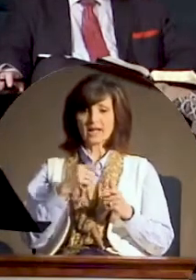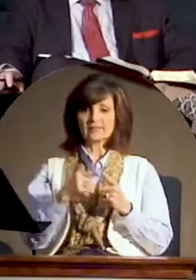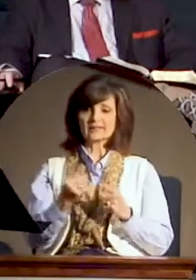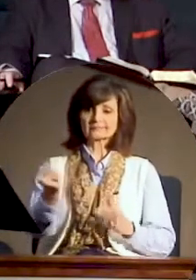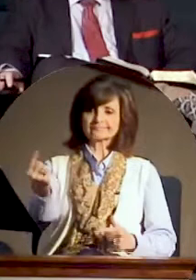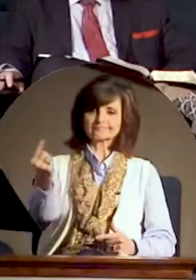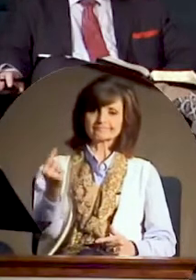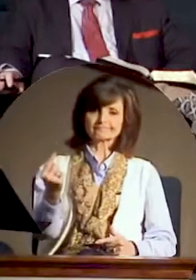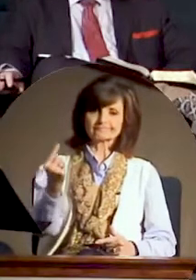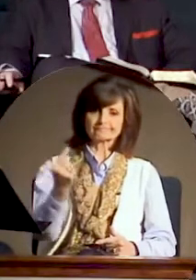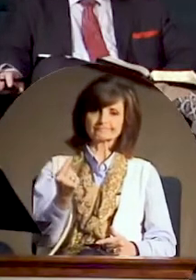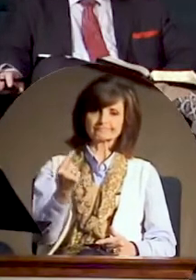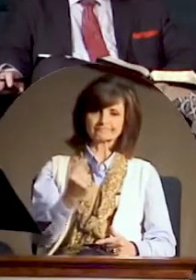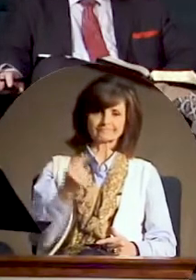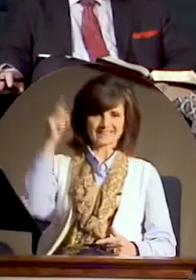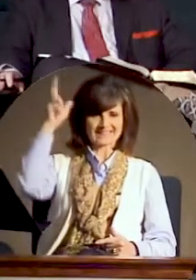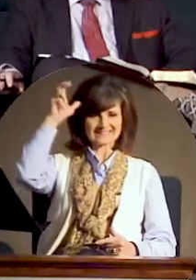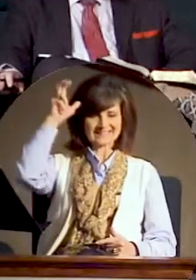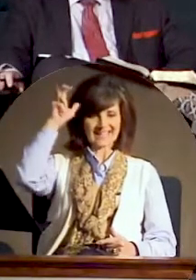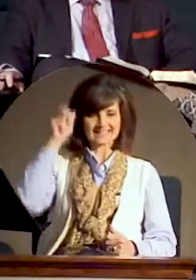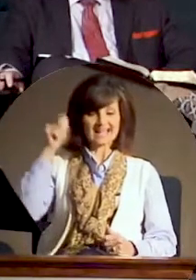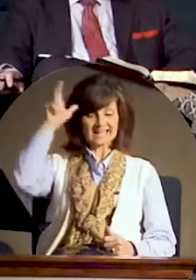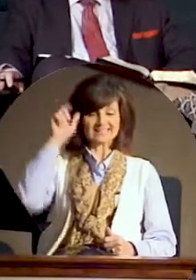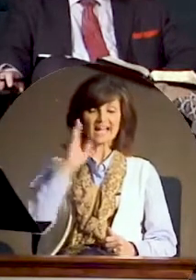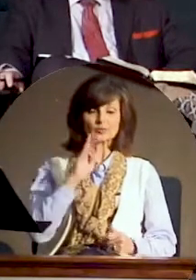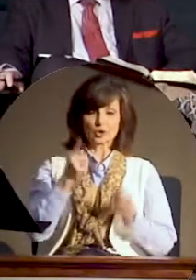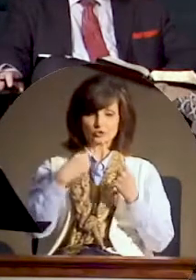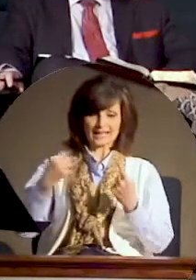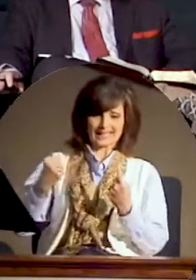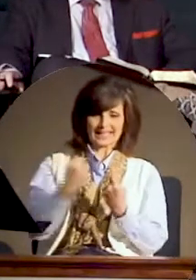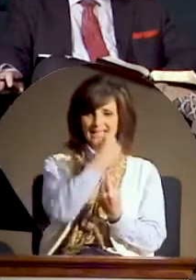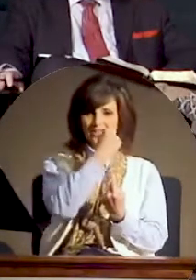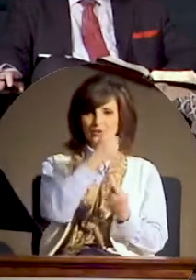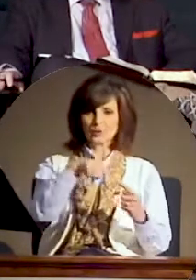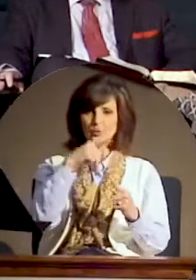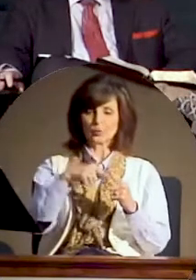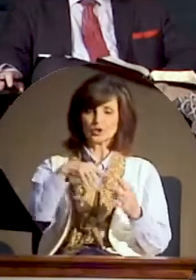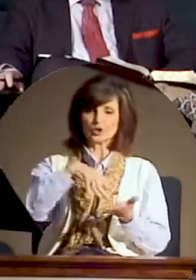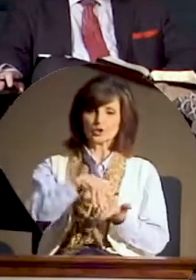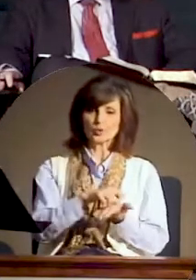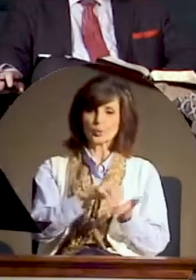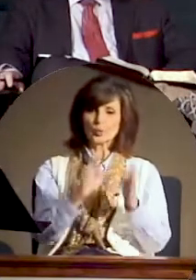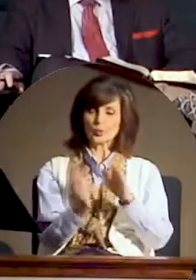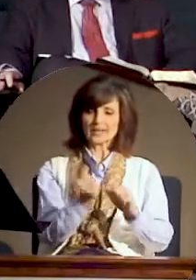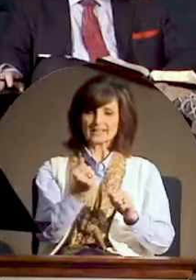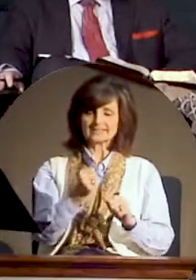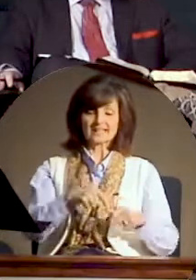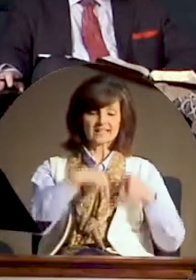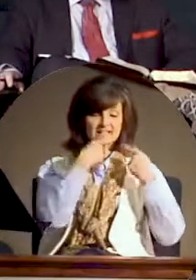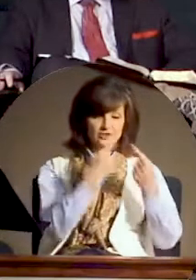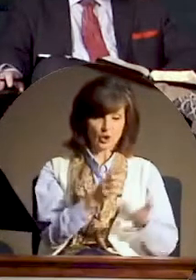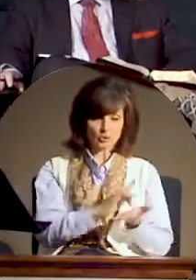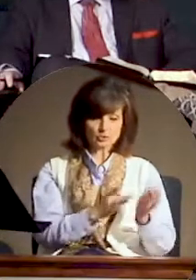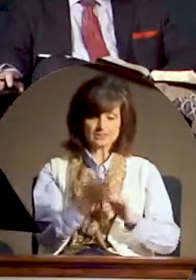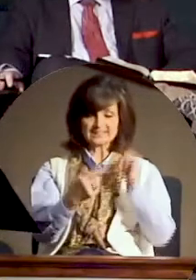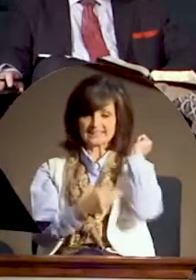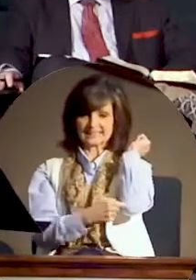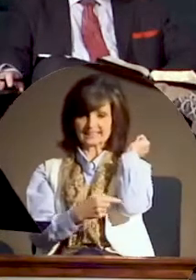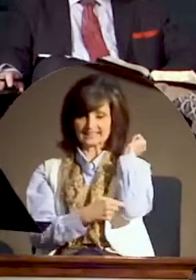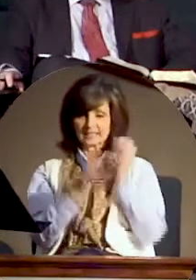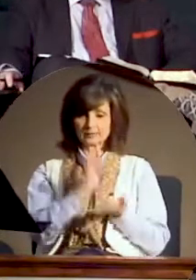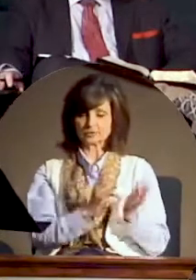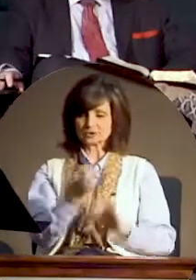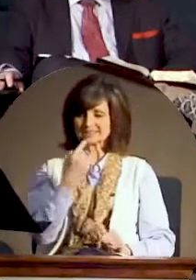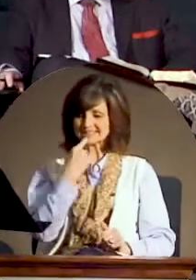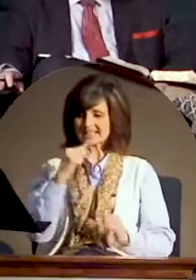the devil. The devil will try to hit you at your time of great weakness. And he says to Jesus, Jesus. He tempts Jesus. And he